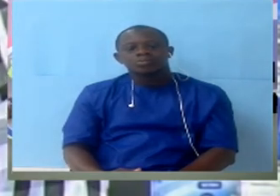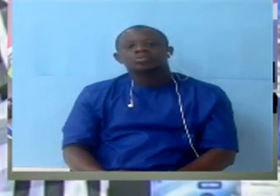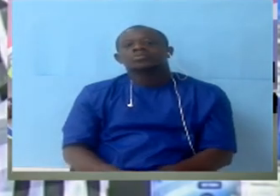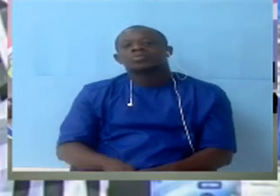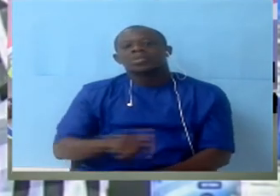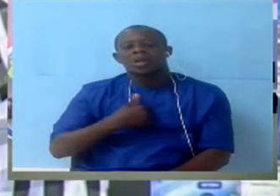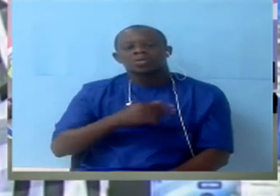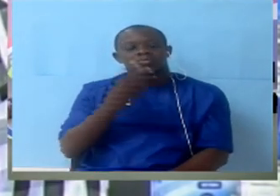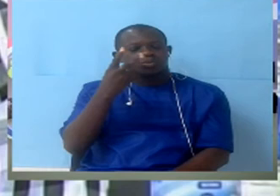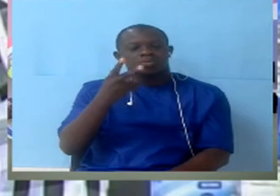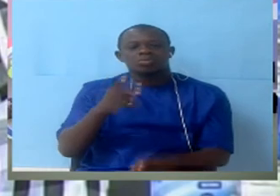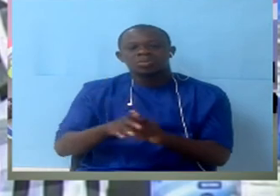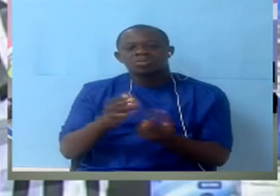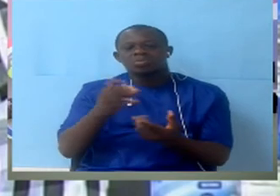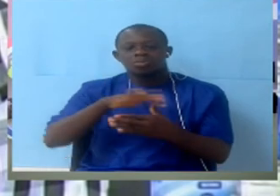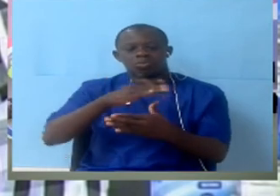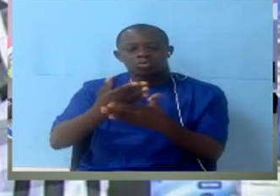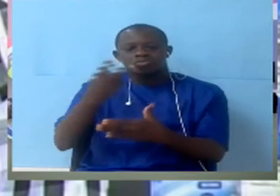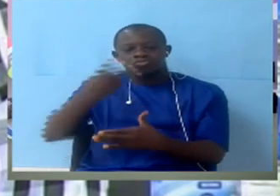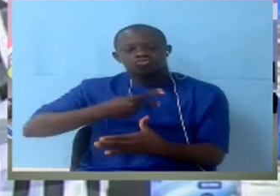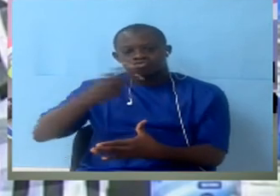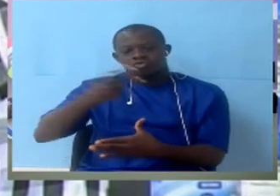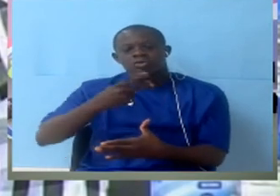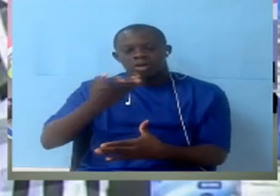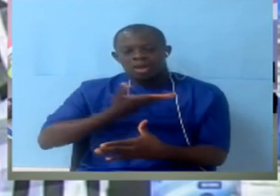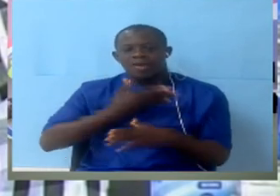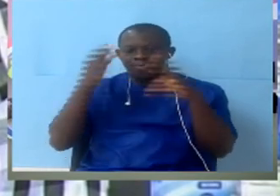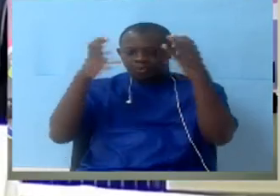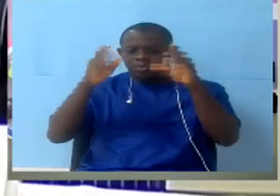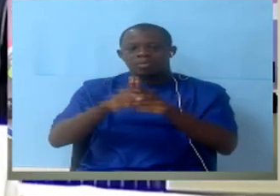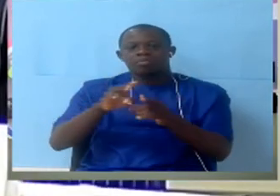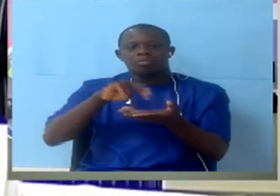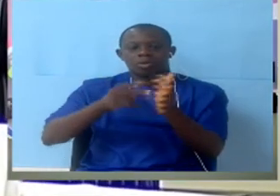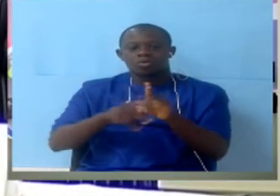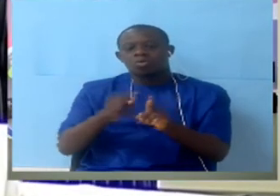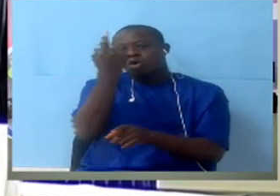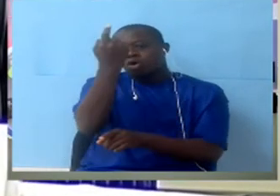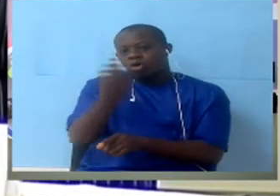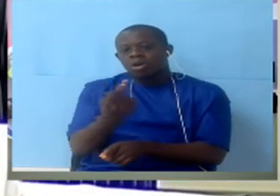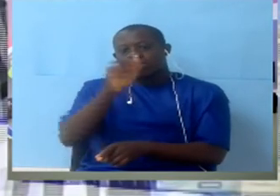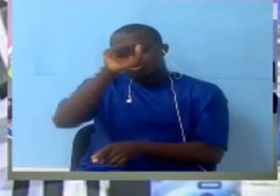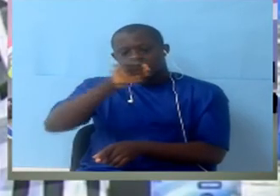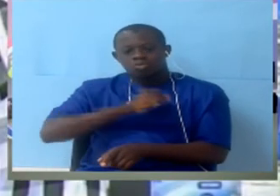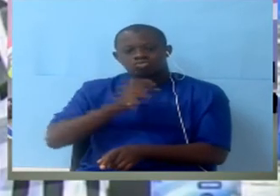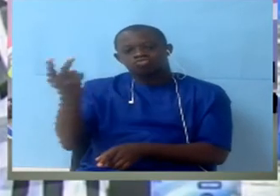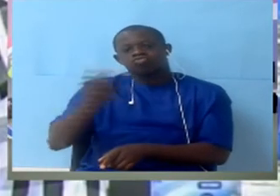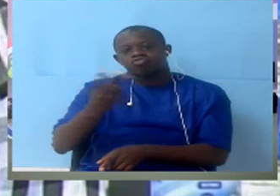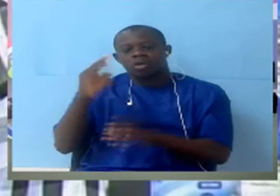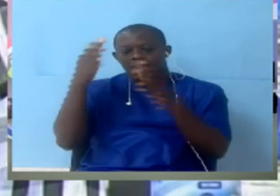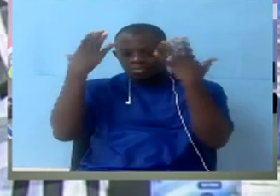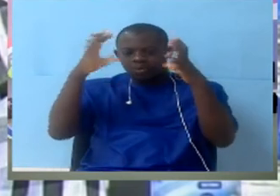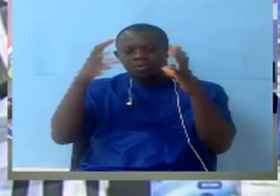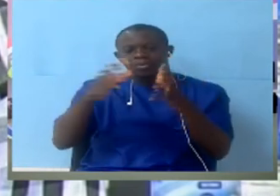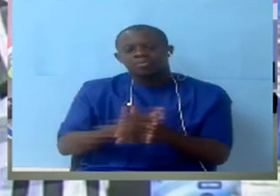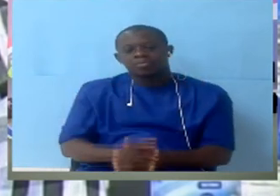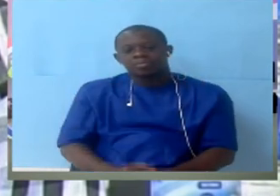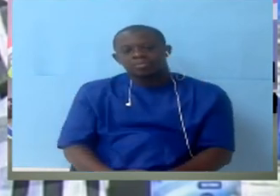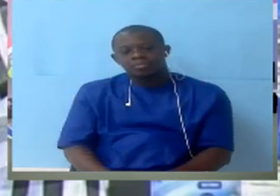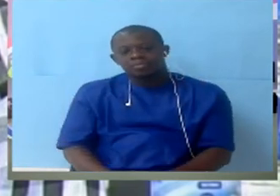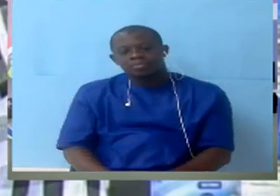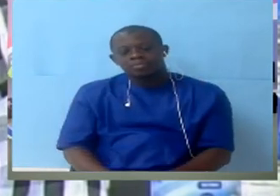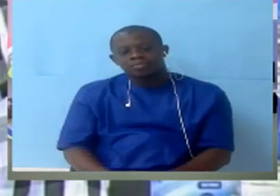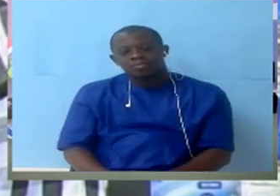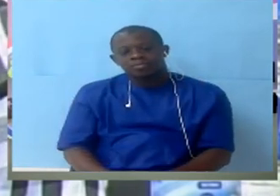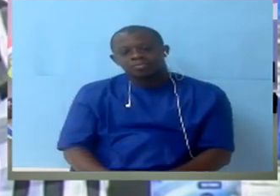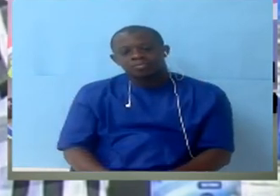I saw it that it is just between the two of us. It was only personal. Amunda mo fulo kola. Alni ina mo fulo rende temo.